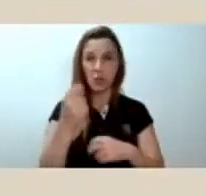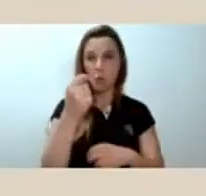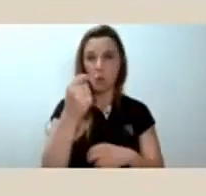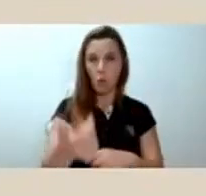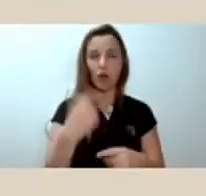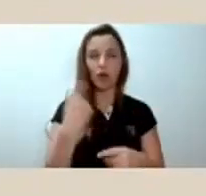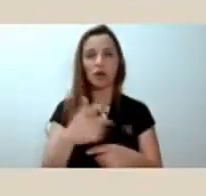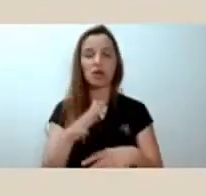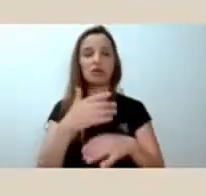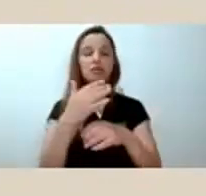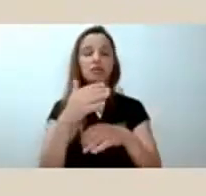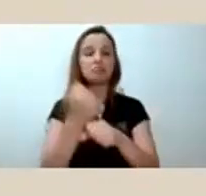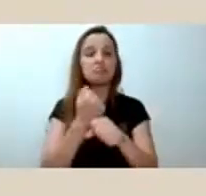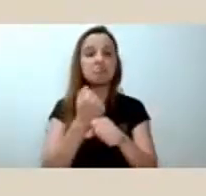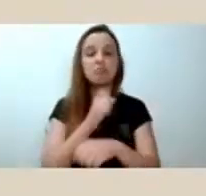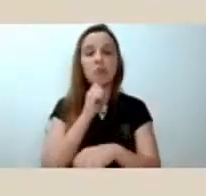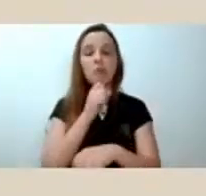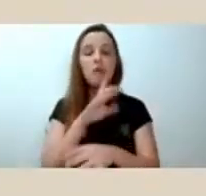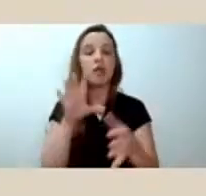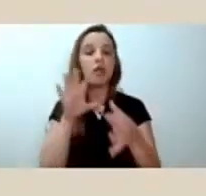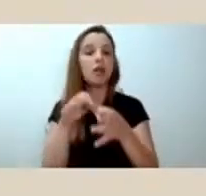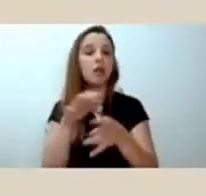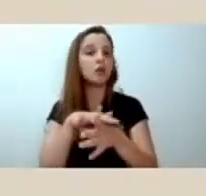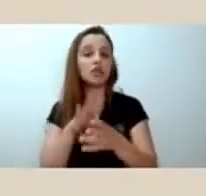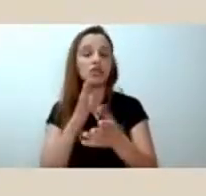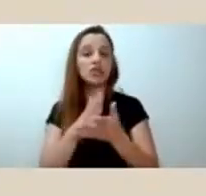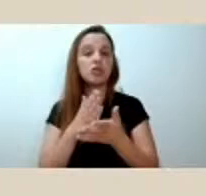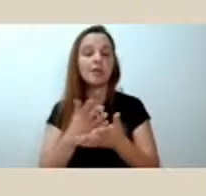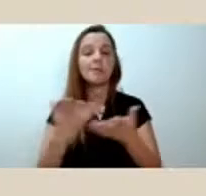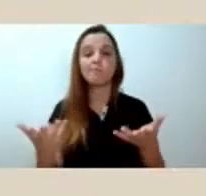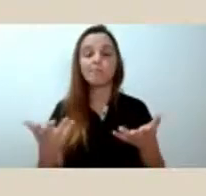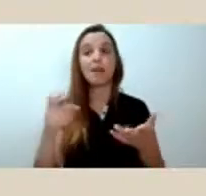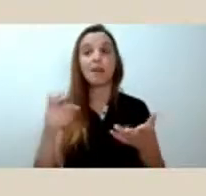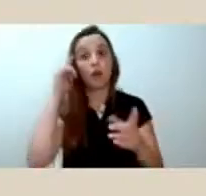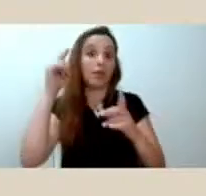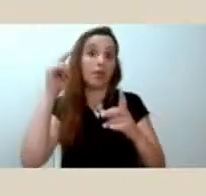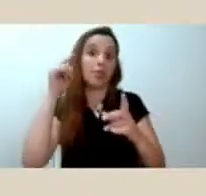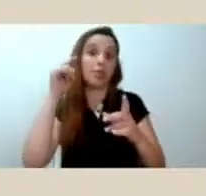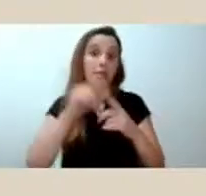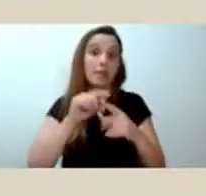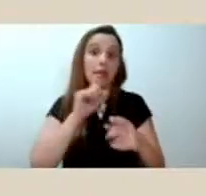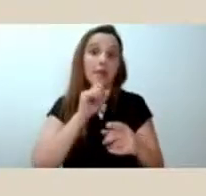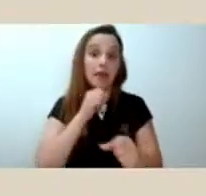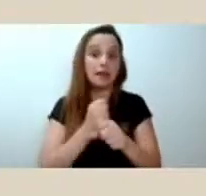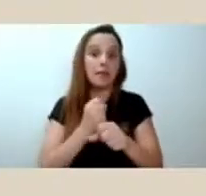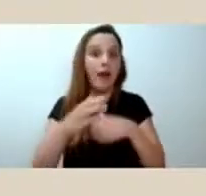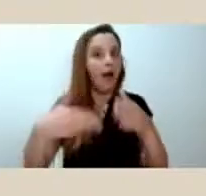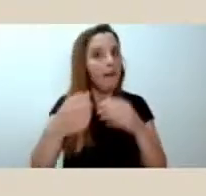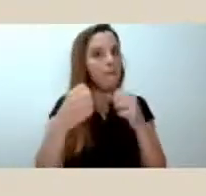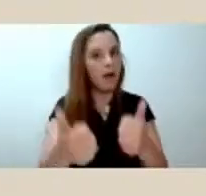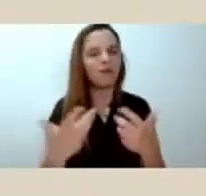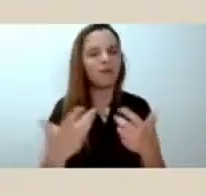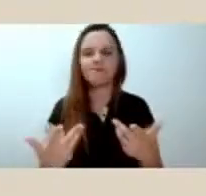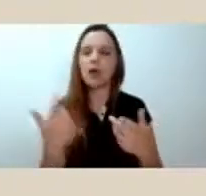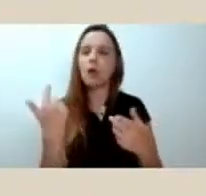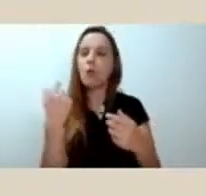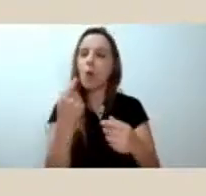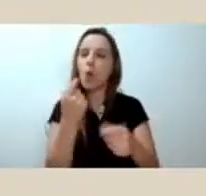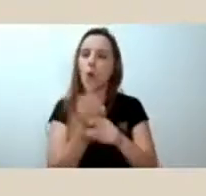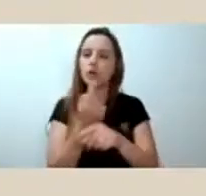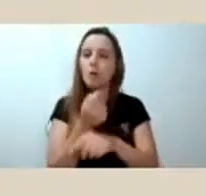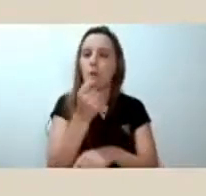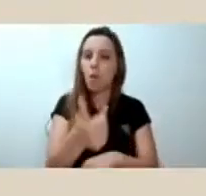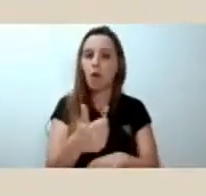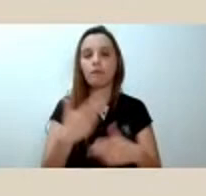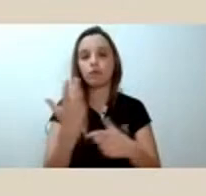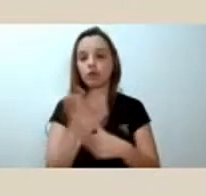that we know it might actually work. So one thing is to expose children quite